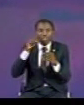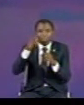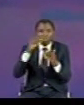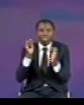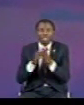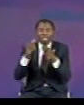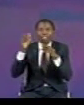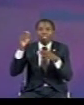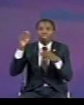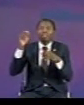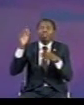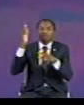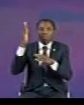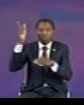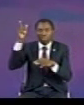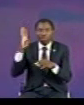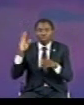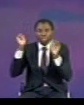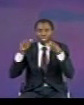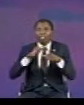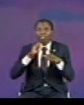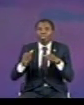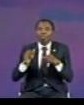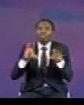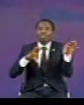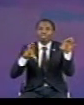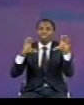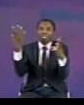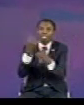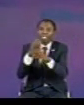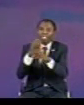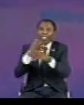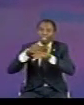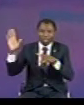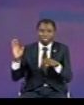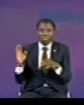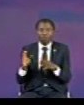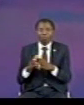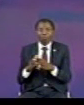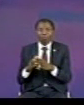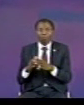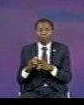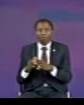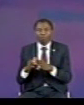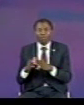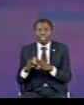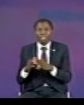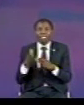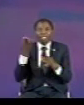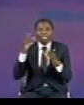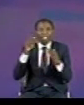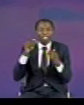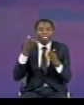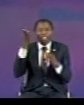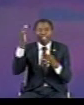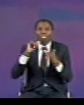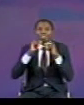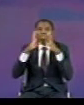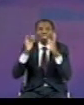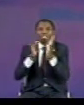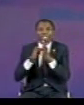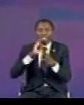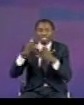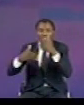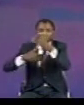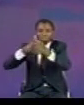you share anything that you feel God, this one is beyond God's ability? There is nothing like that. And